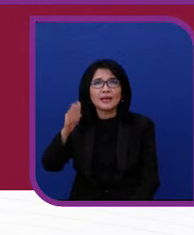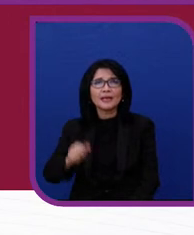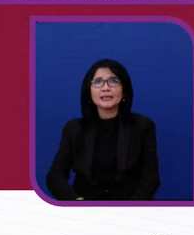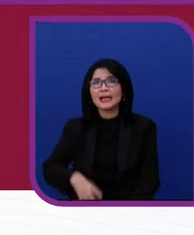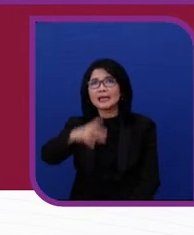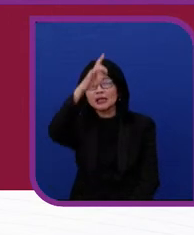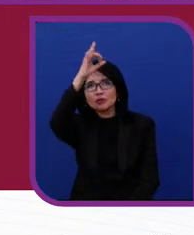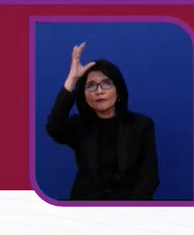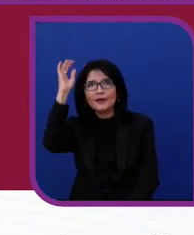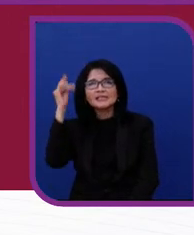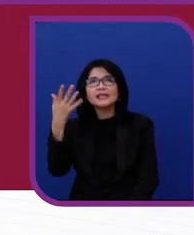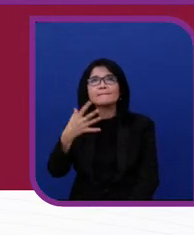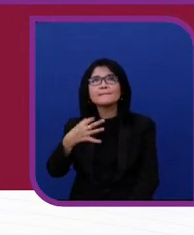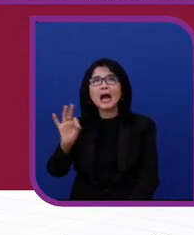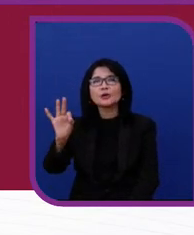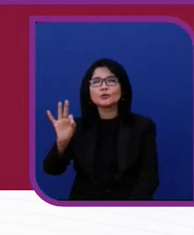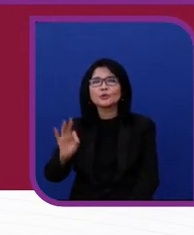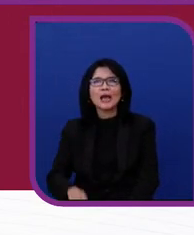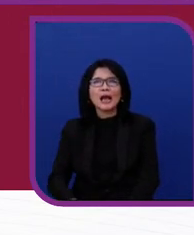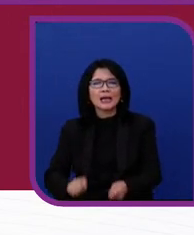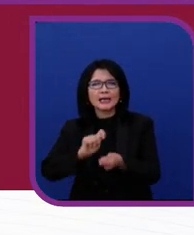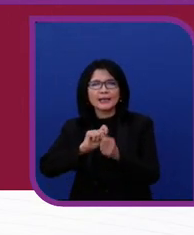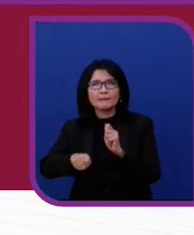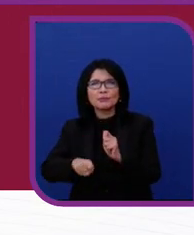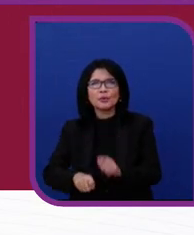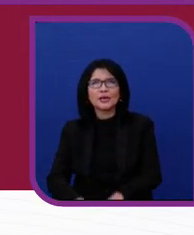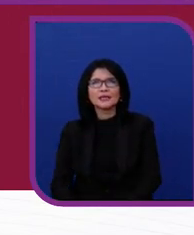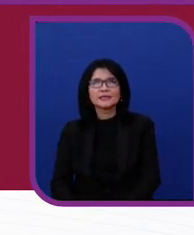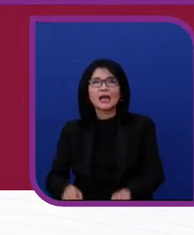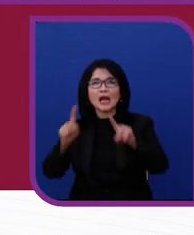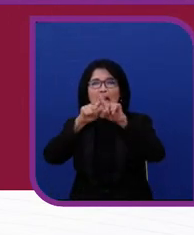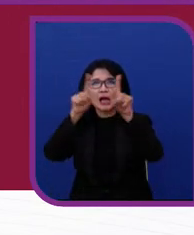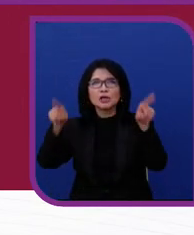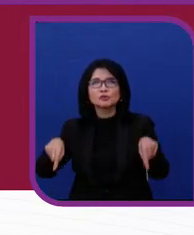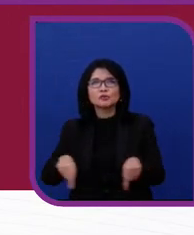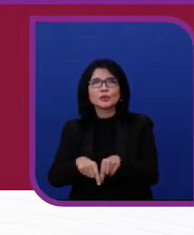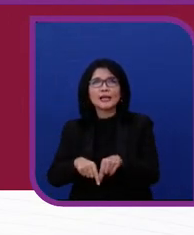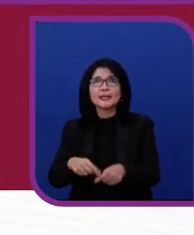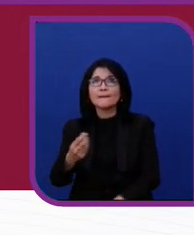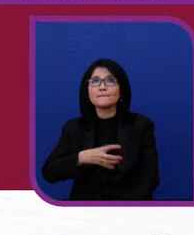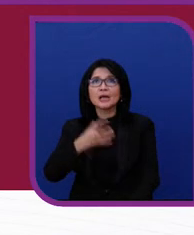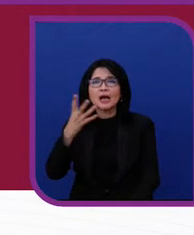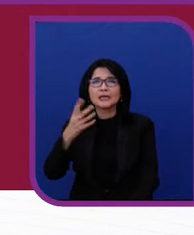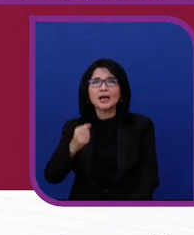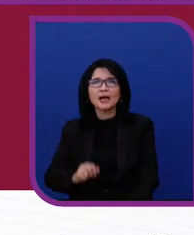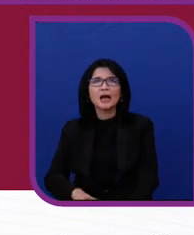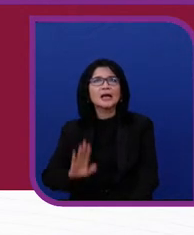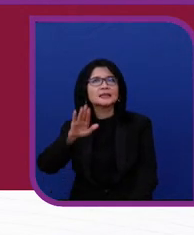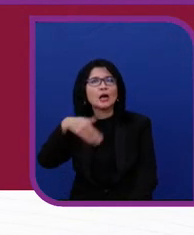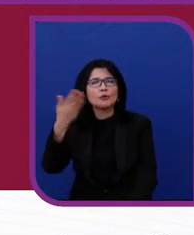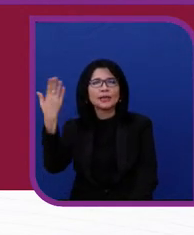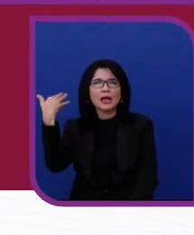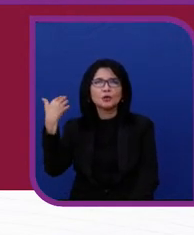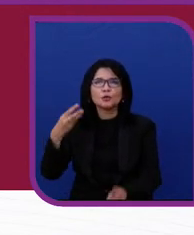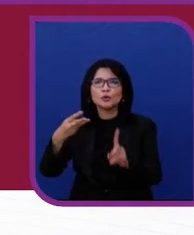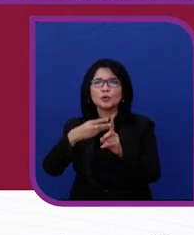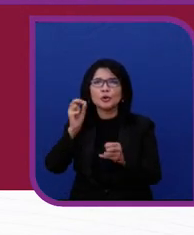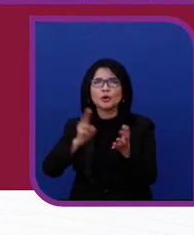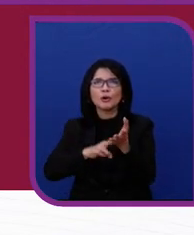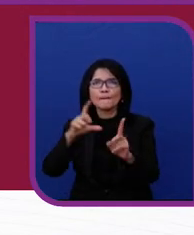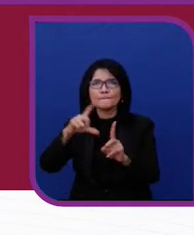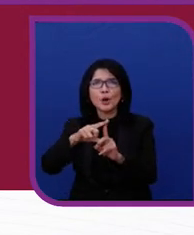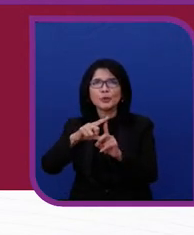episode new SD chiffon lace shirt screen phone basicly This is so Rich